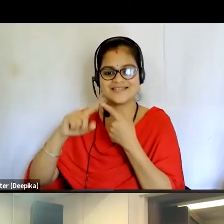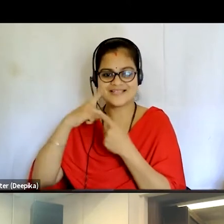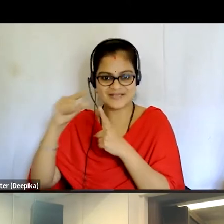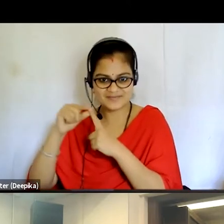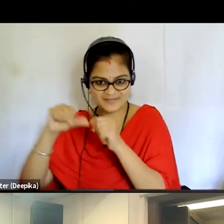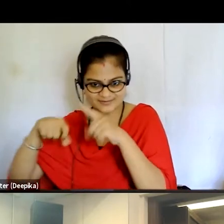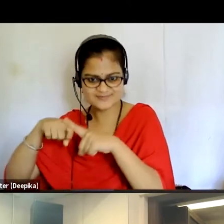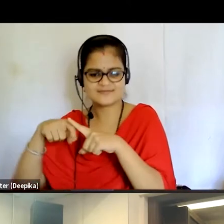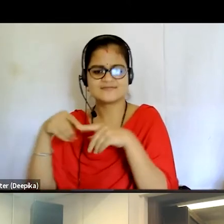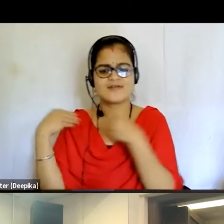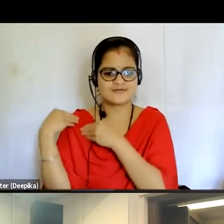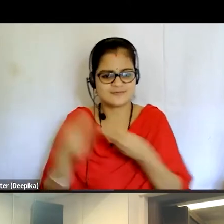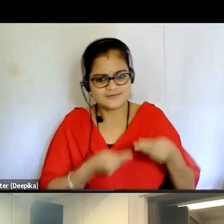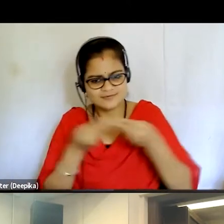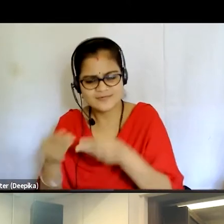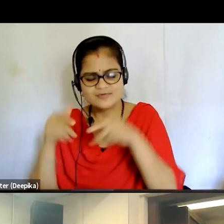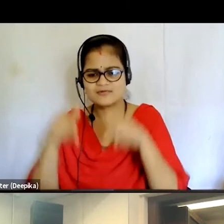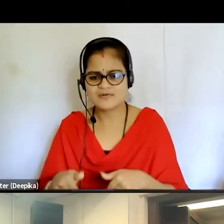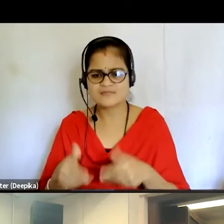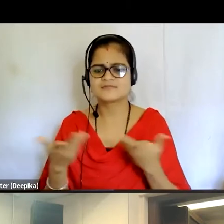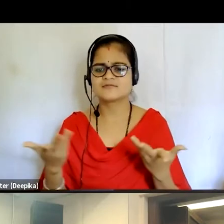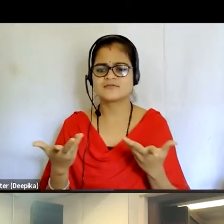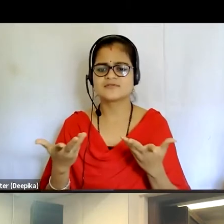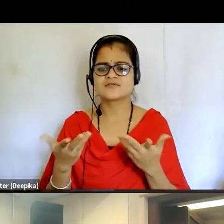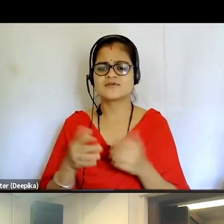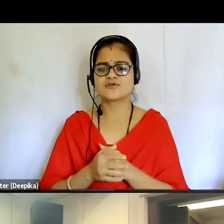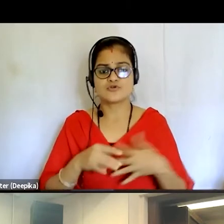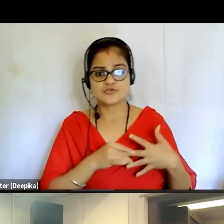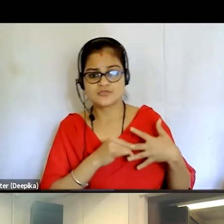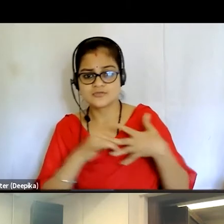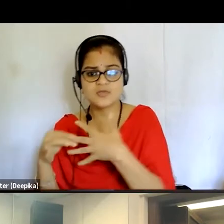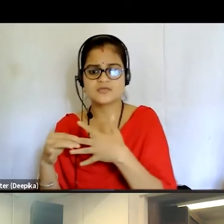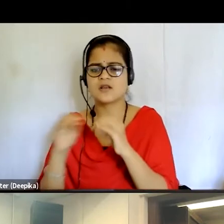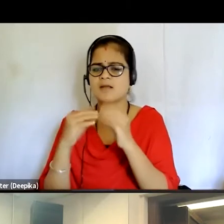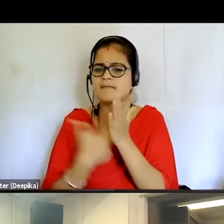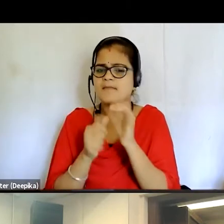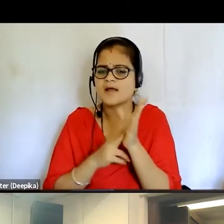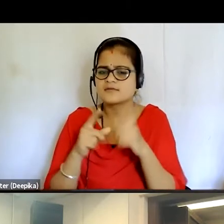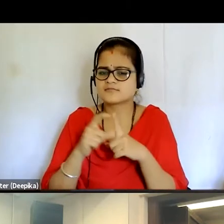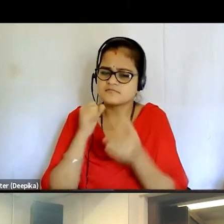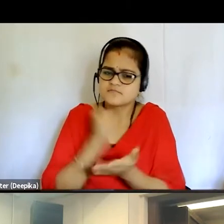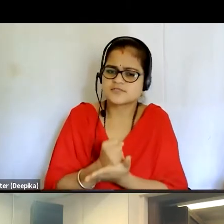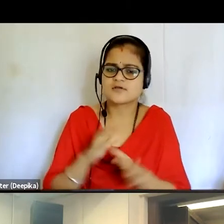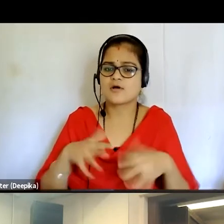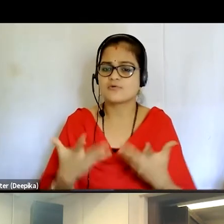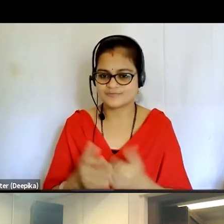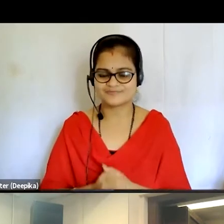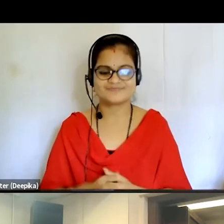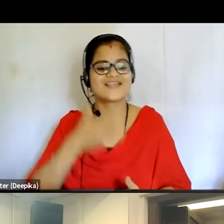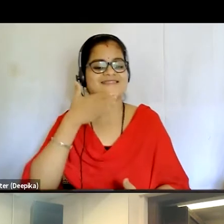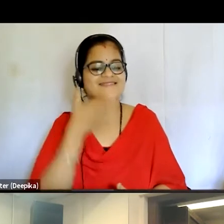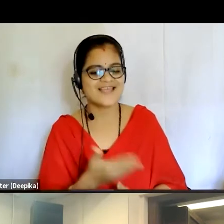about why, in this day and age, a sonic identity is critical for brands. Deepak? Thanks, Rajiv. Thanks,